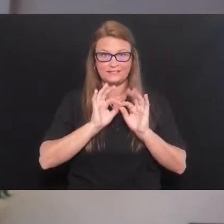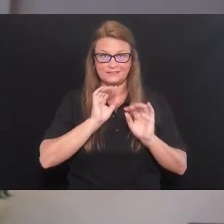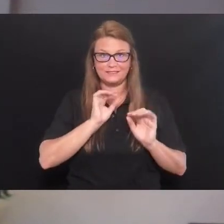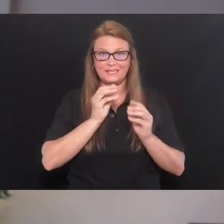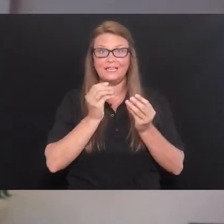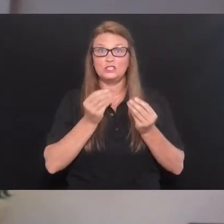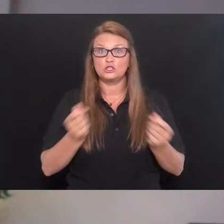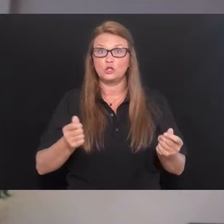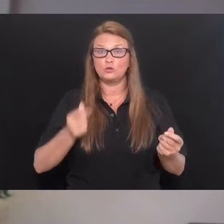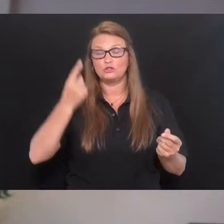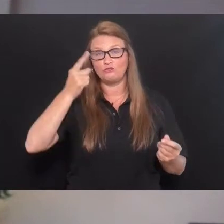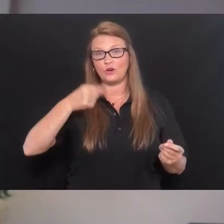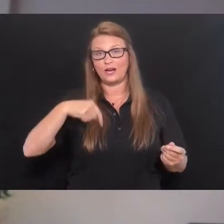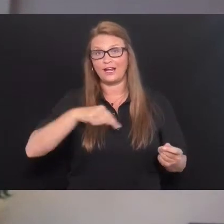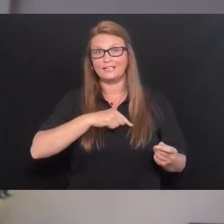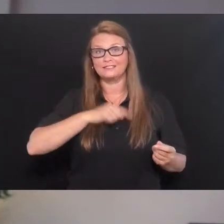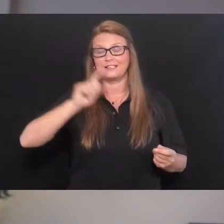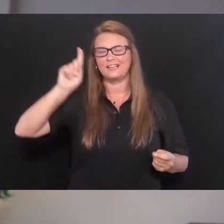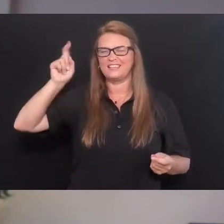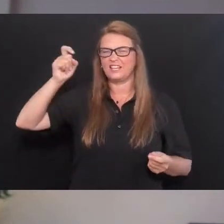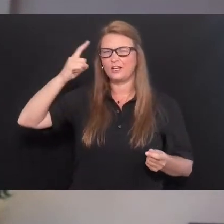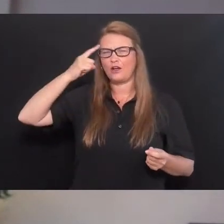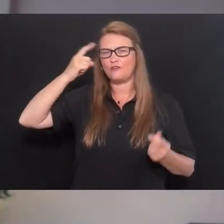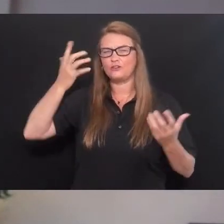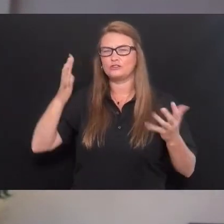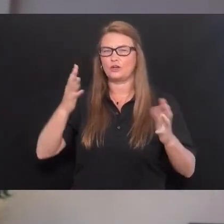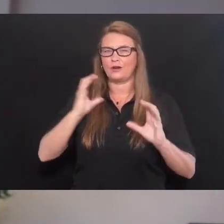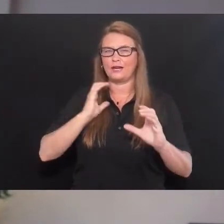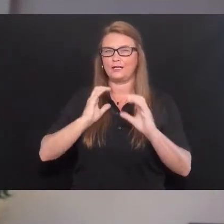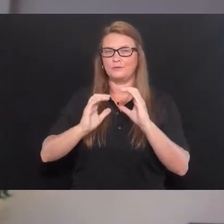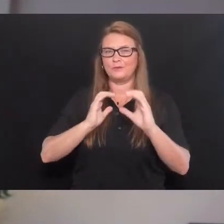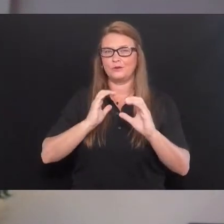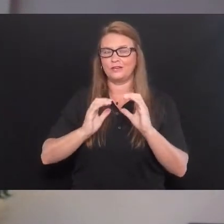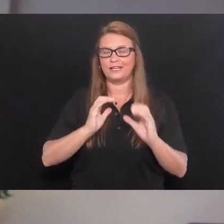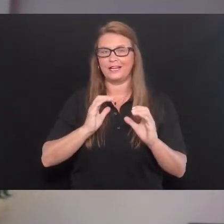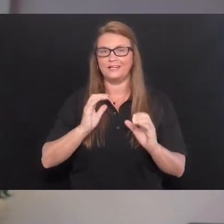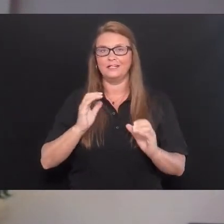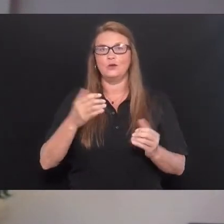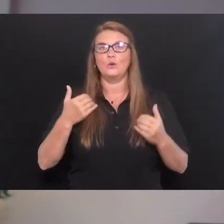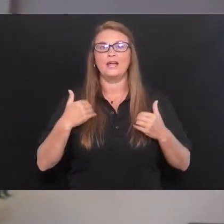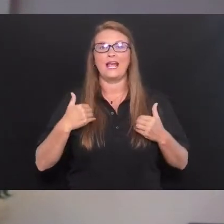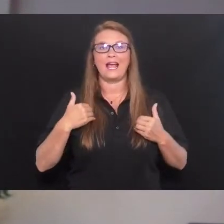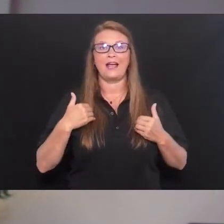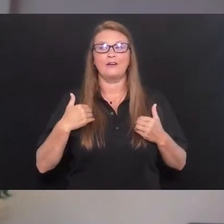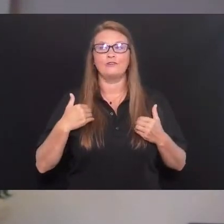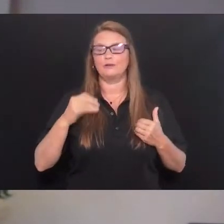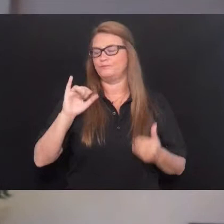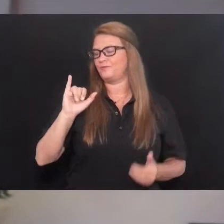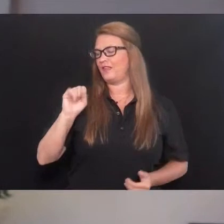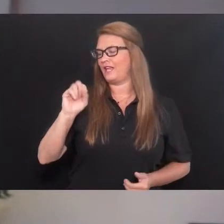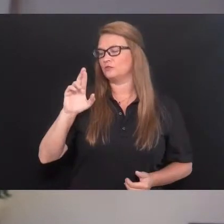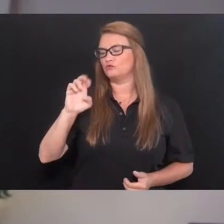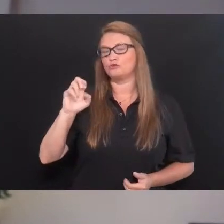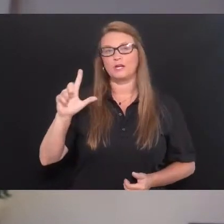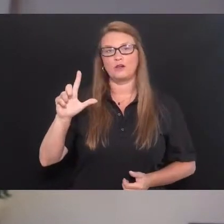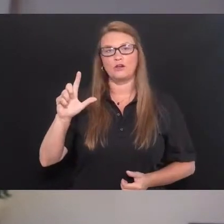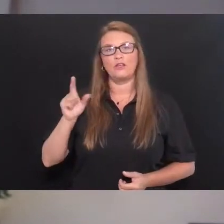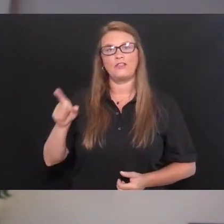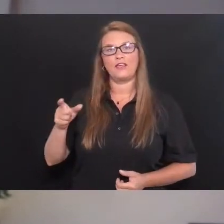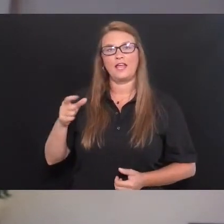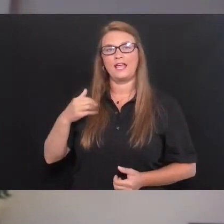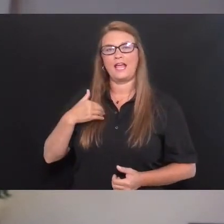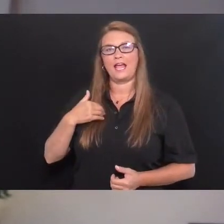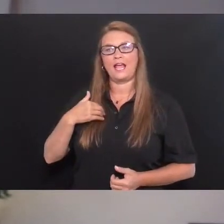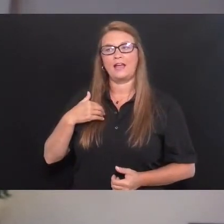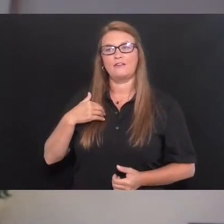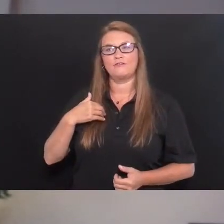did communicate, which is absolutely true, that there is a study from Israel that suggested that native